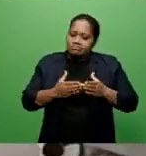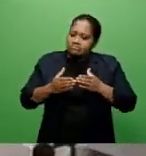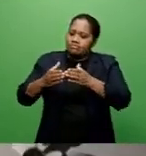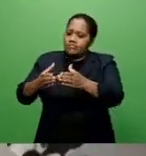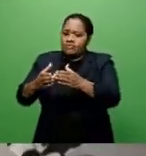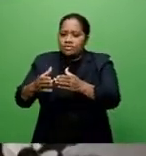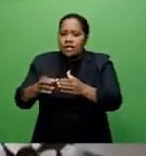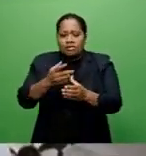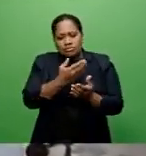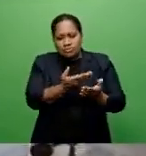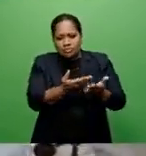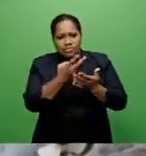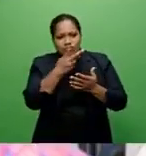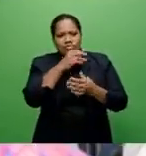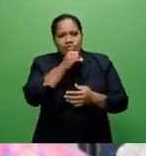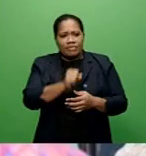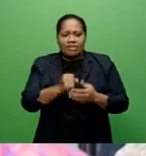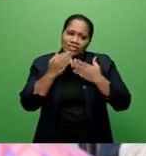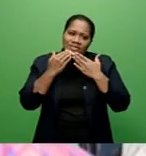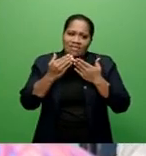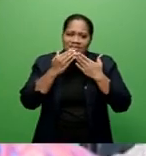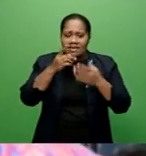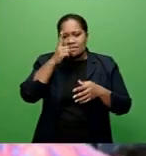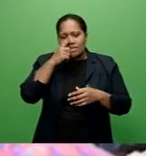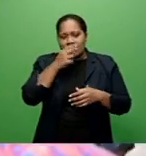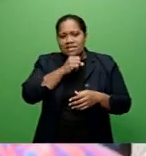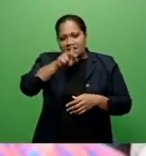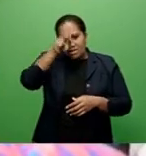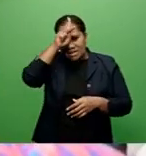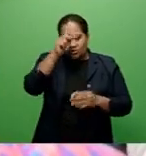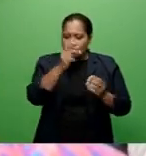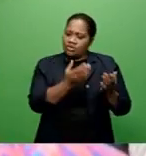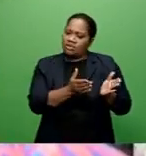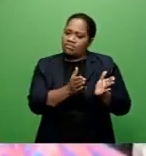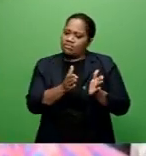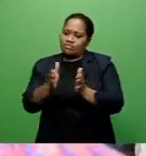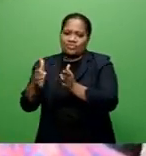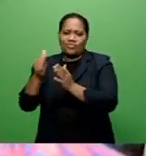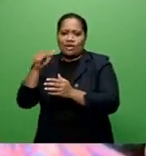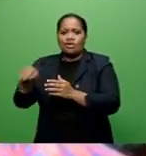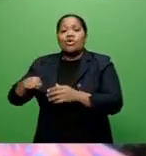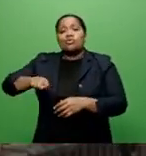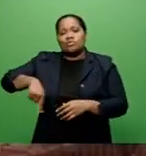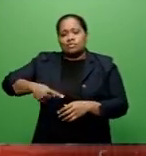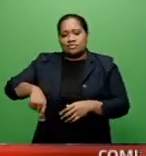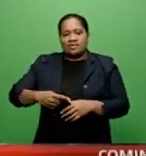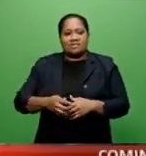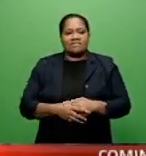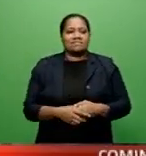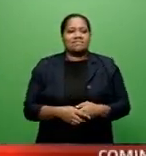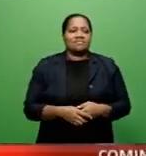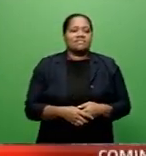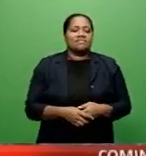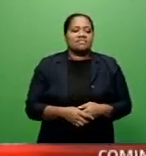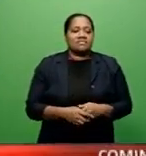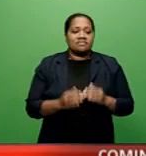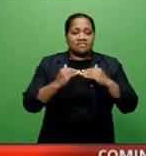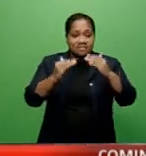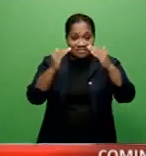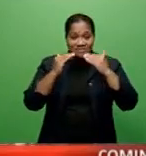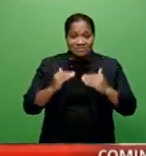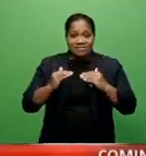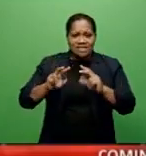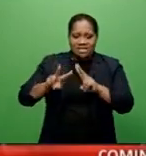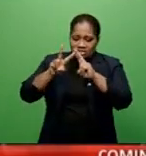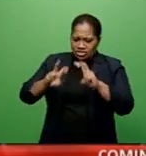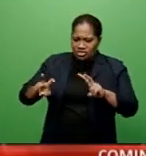after the two men and to safely escort them to Suva. Kelly Vadala, FBC News. Up ahead, search and